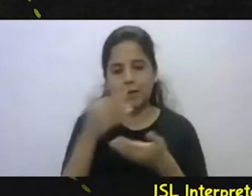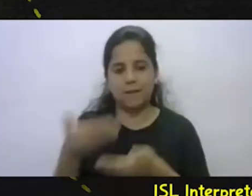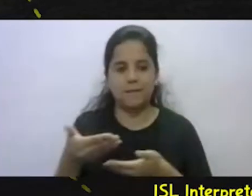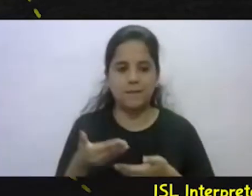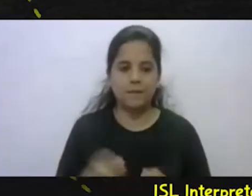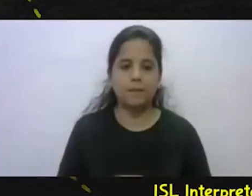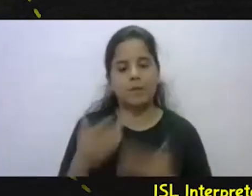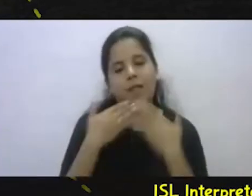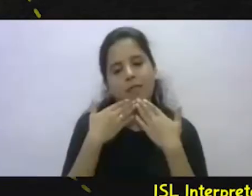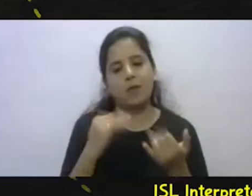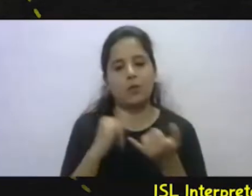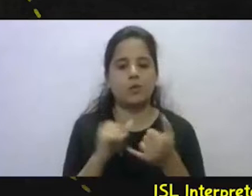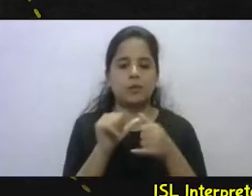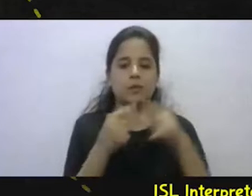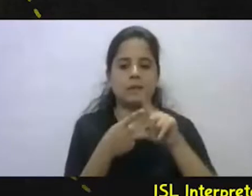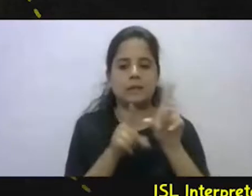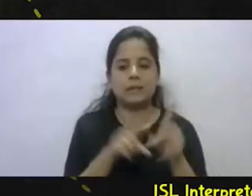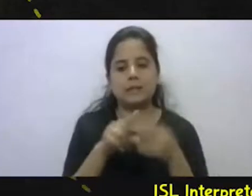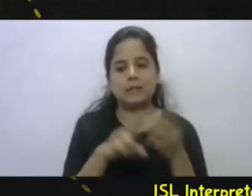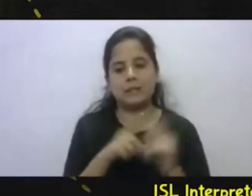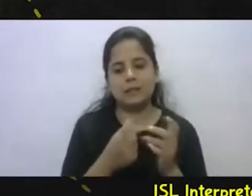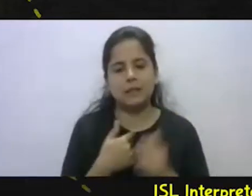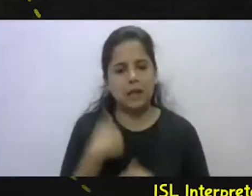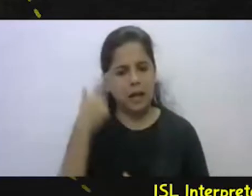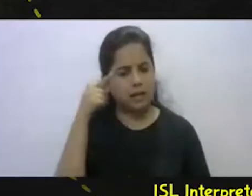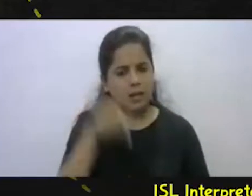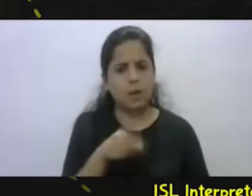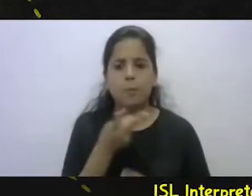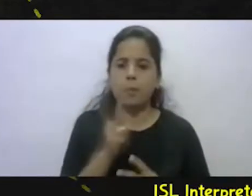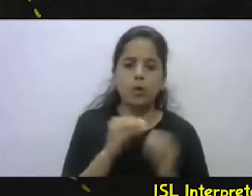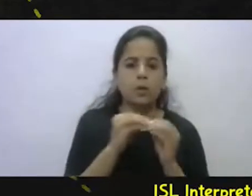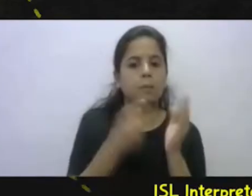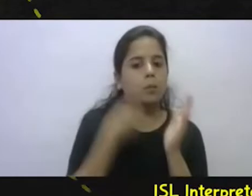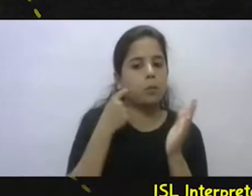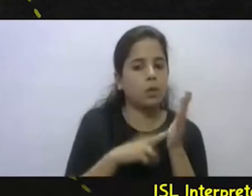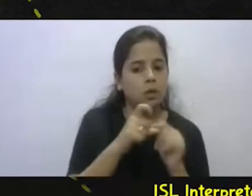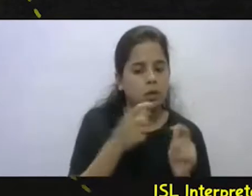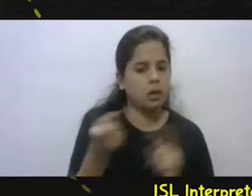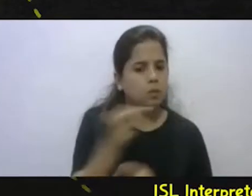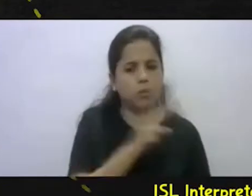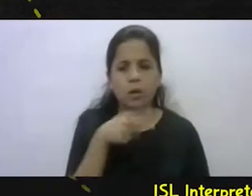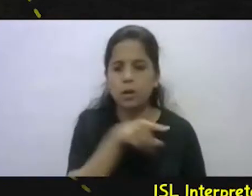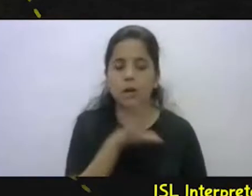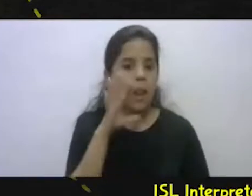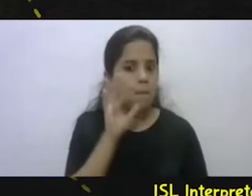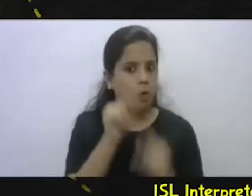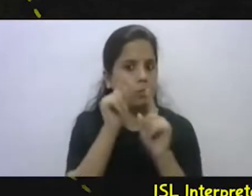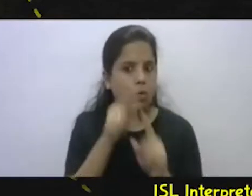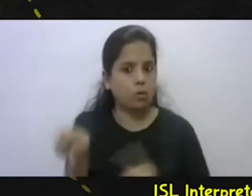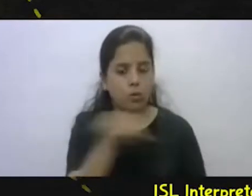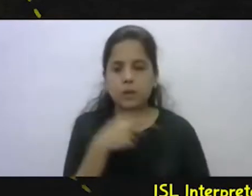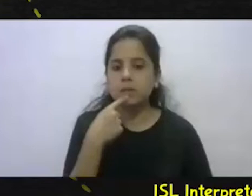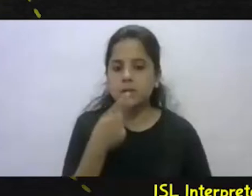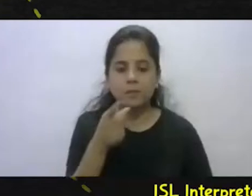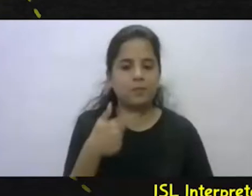Thank you, Satyendra. I think I'm coming at a point where both Brenda and Anish have raised very critical points. So in a way, they've done